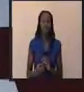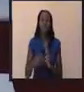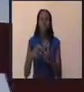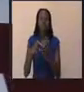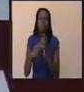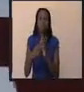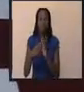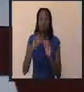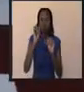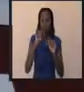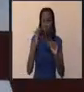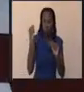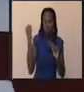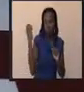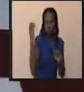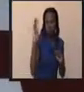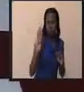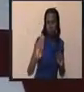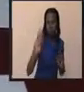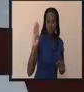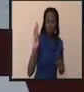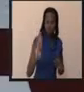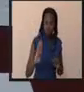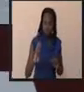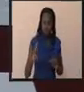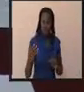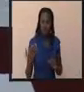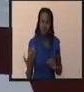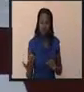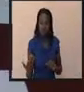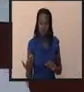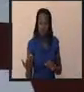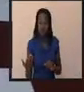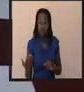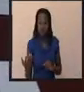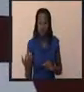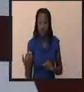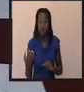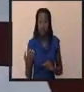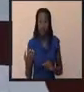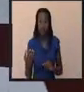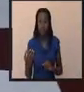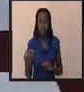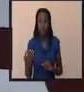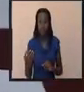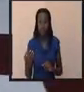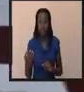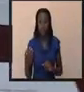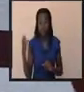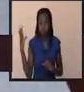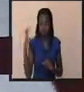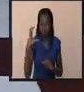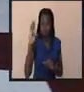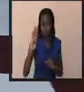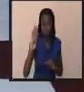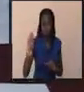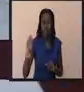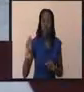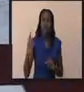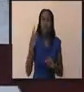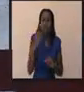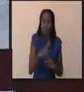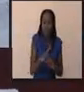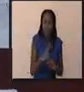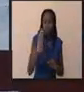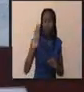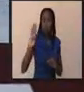two capital letter B's. You understand? For the length of her legs. Okay?